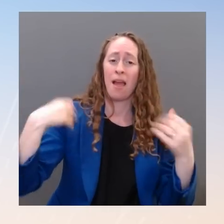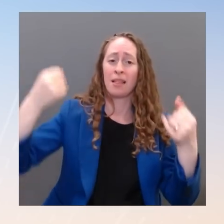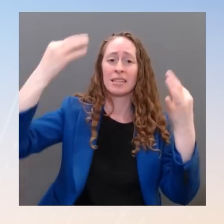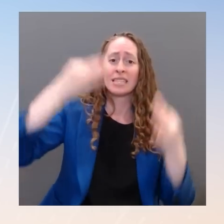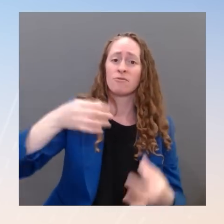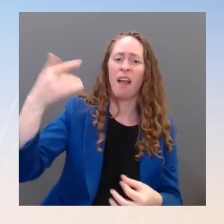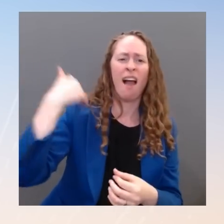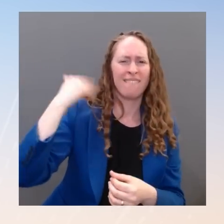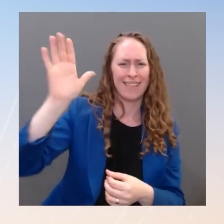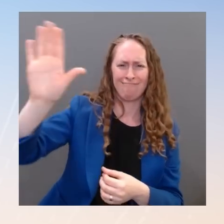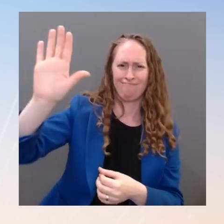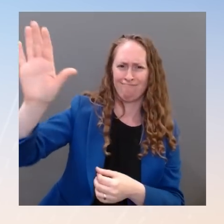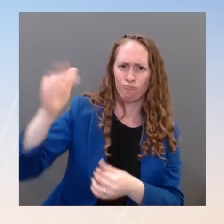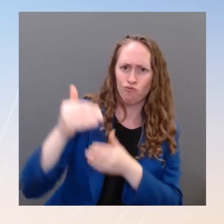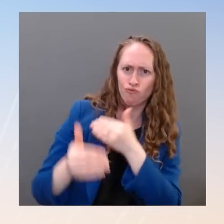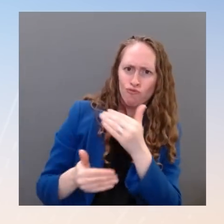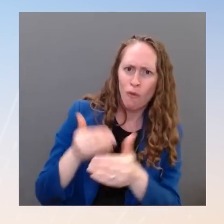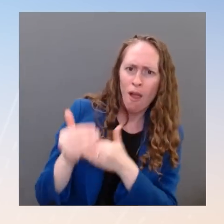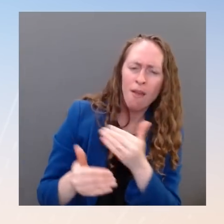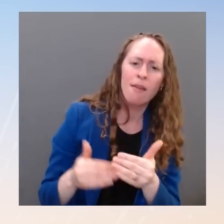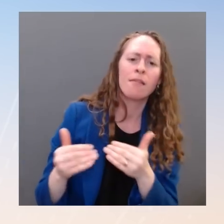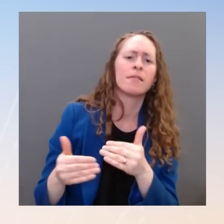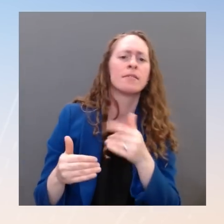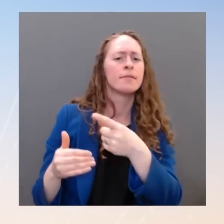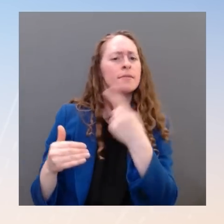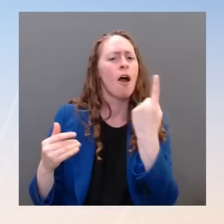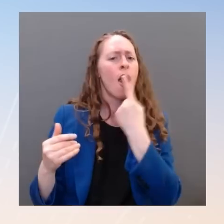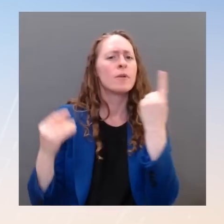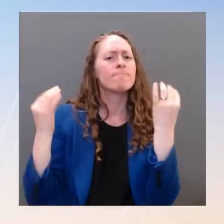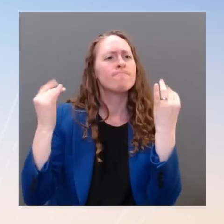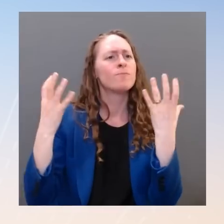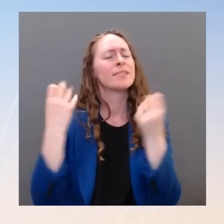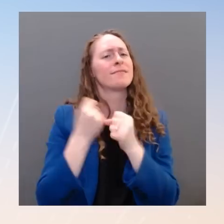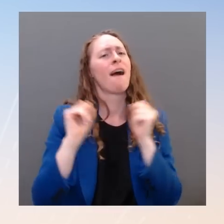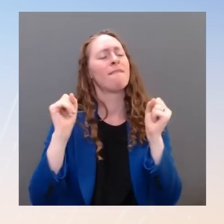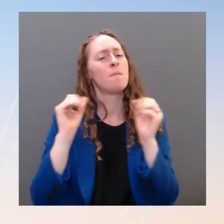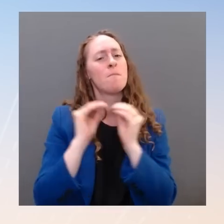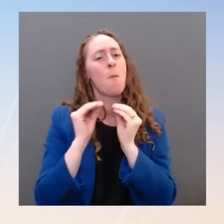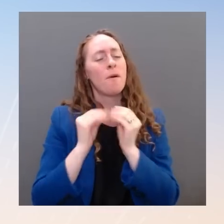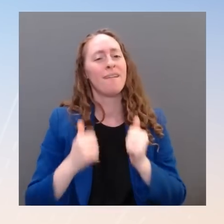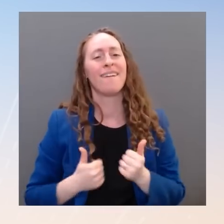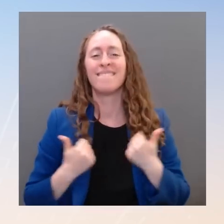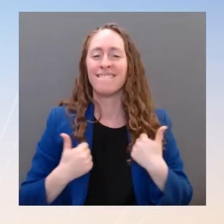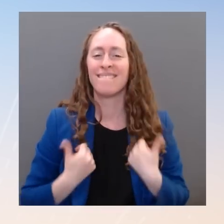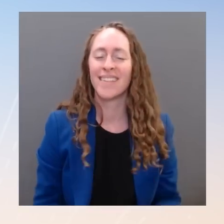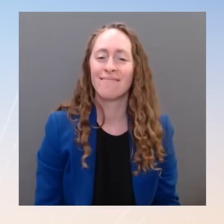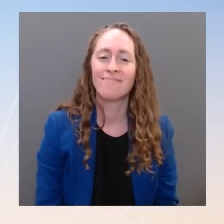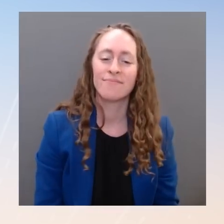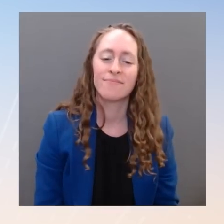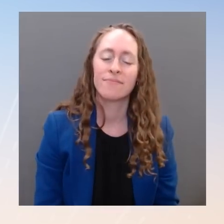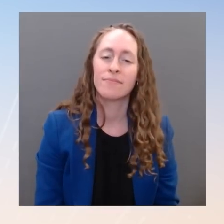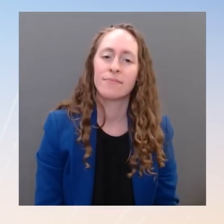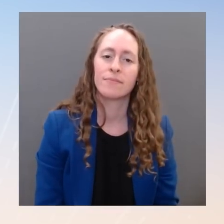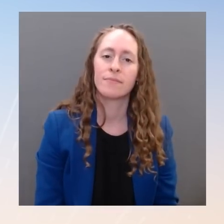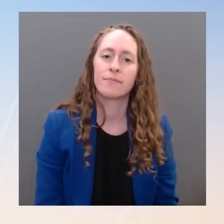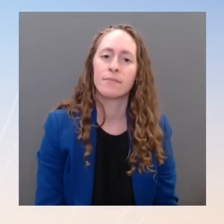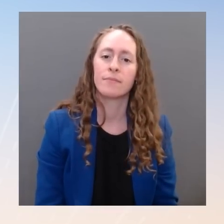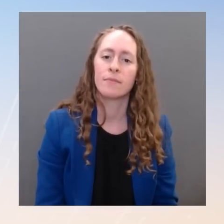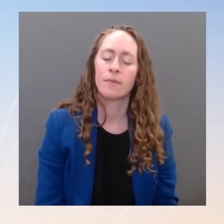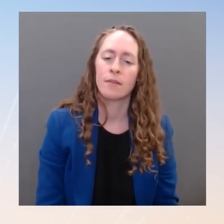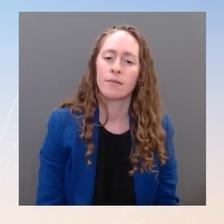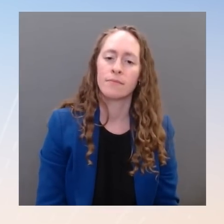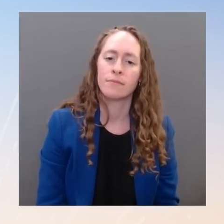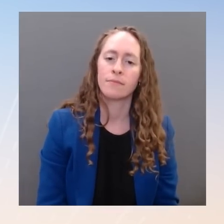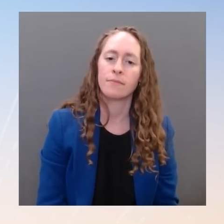save. Go ahead. Thank you, Jen. At least seven sailors have died by suicide since the USS